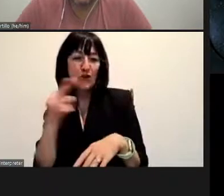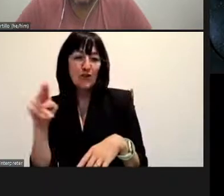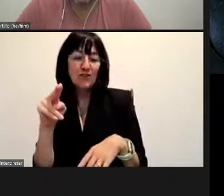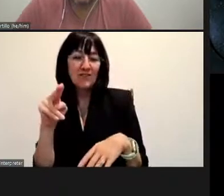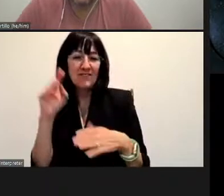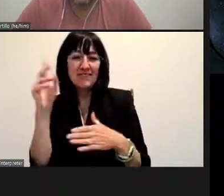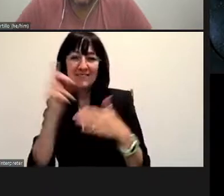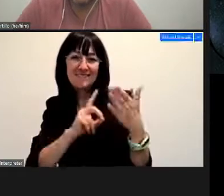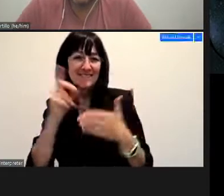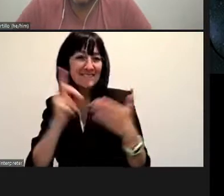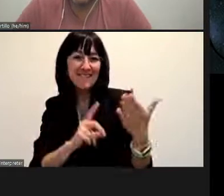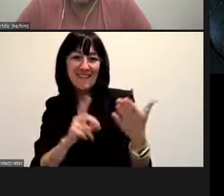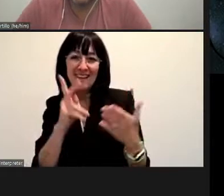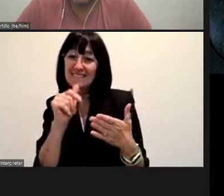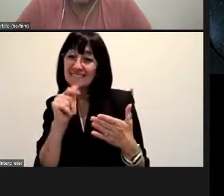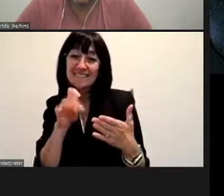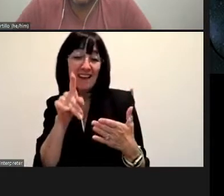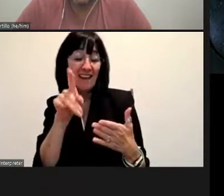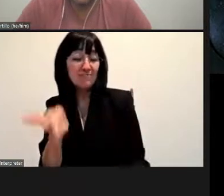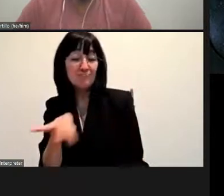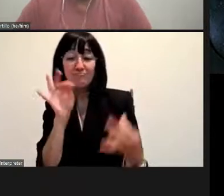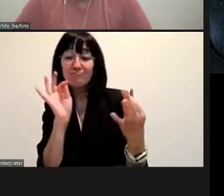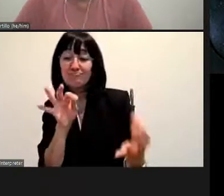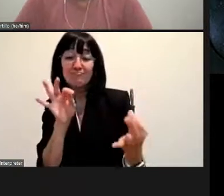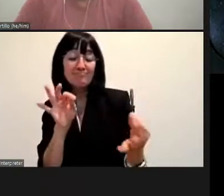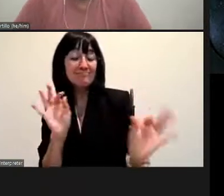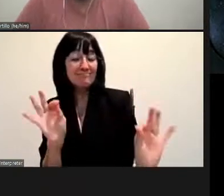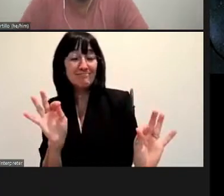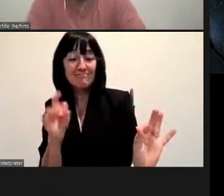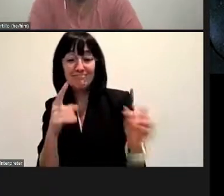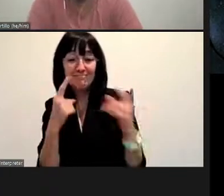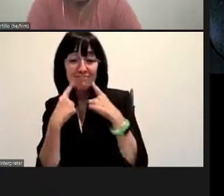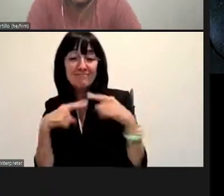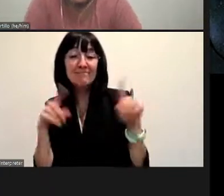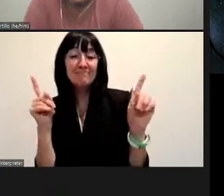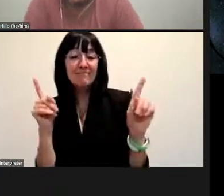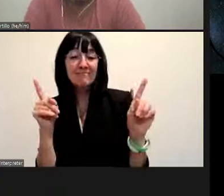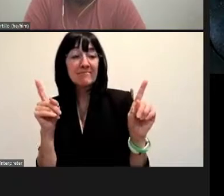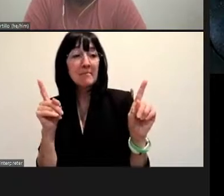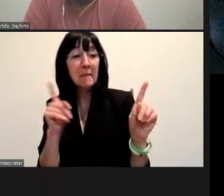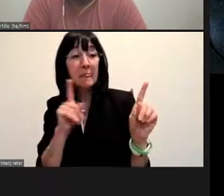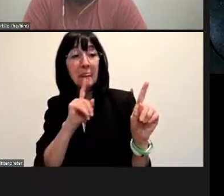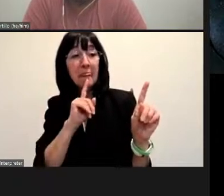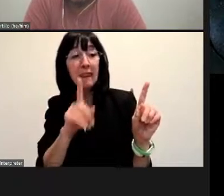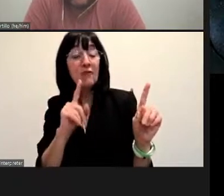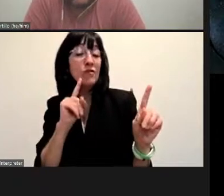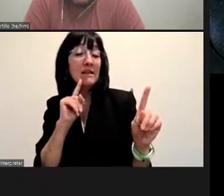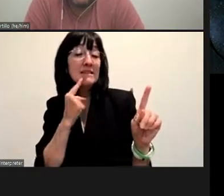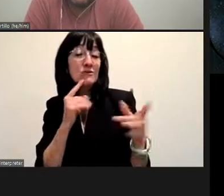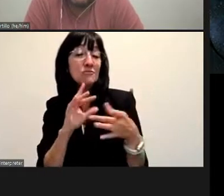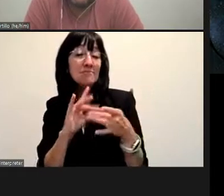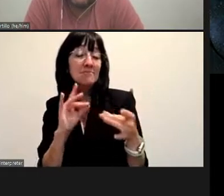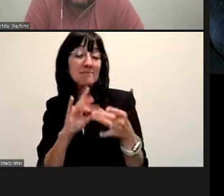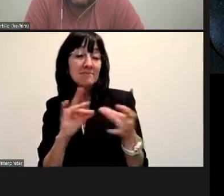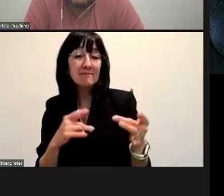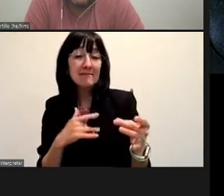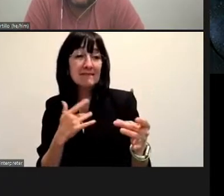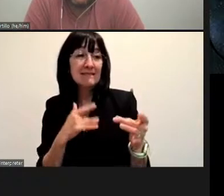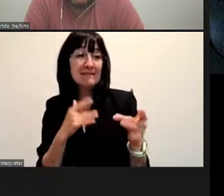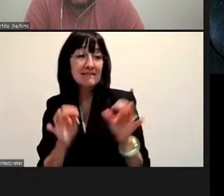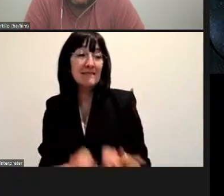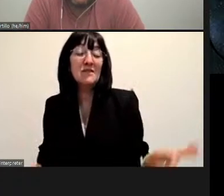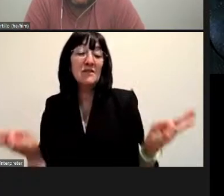it, Kate. We're check. But in all seriousness, I think it's really important to talk about those